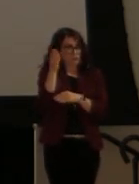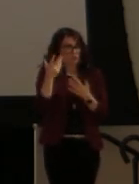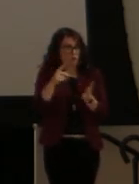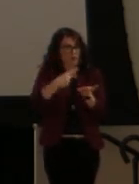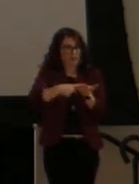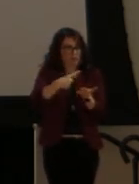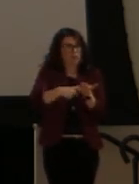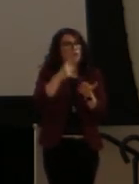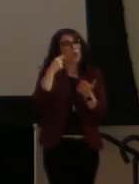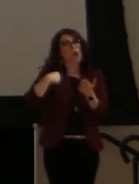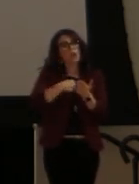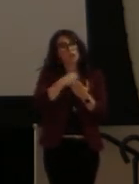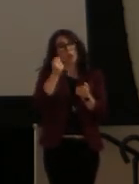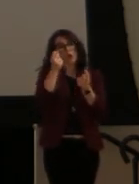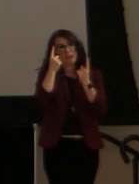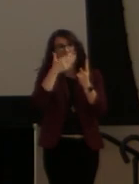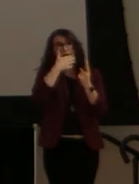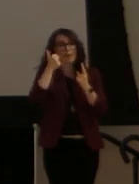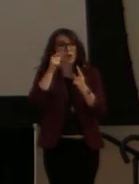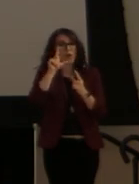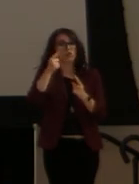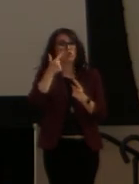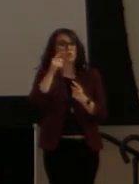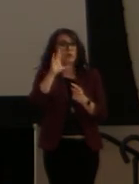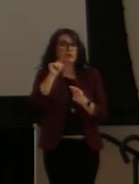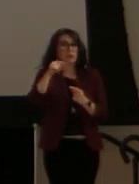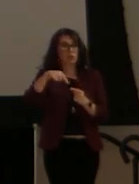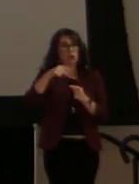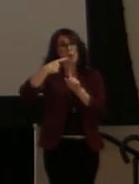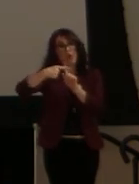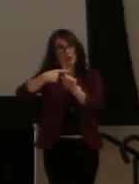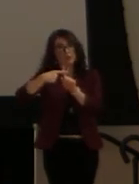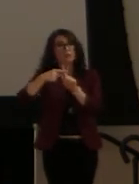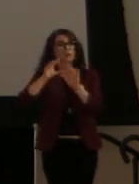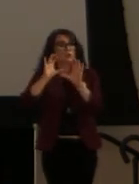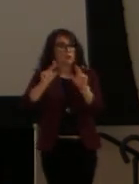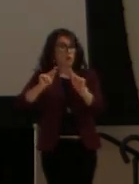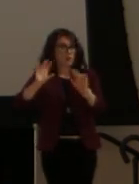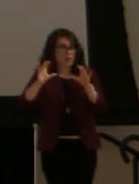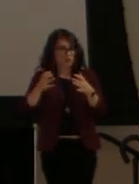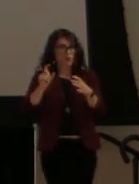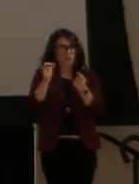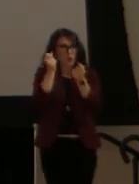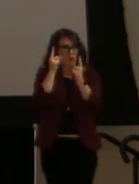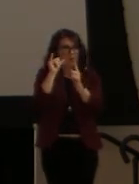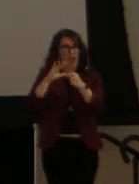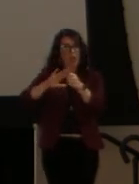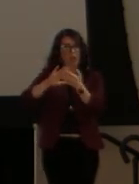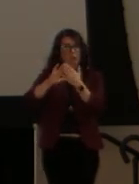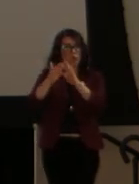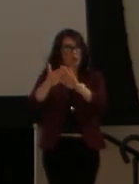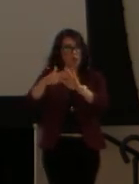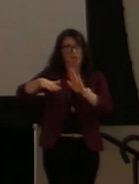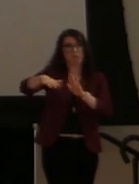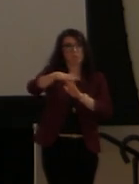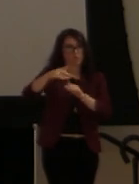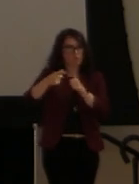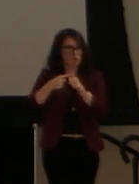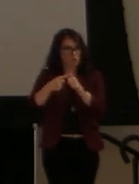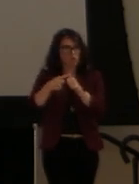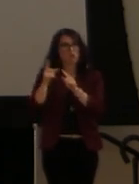an LGBTQ plus population, we have to be able to understand the community that we're working with. And Steph is going to talk about some